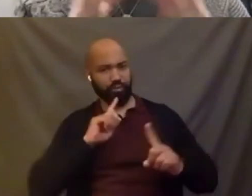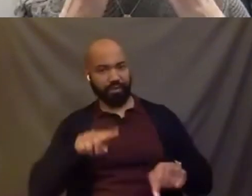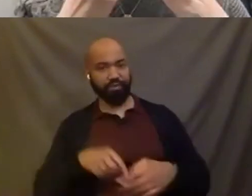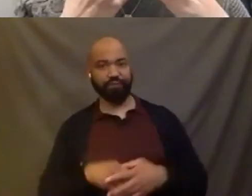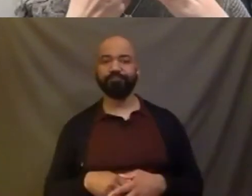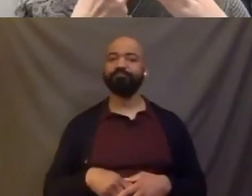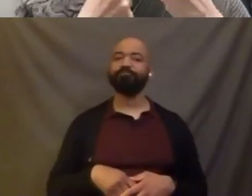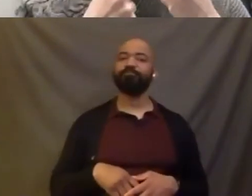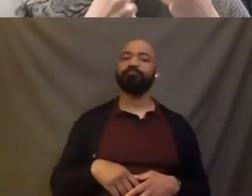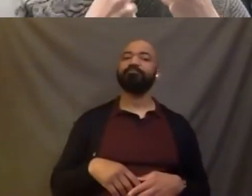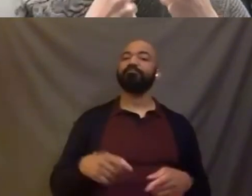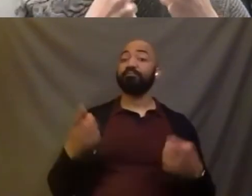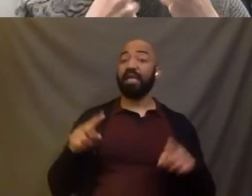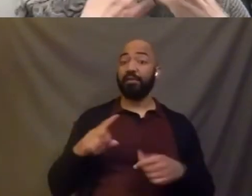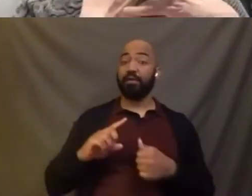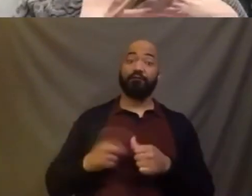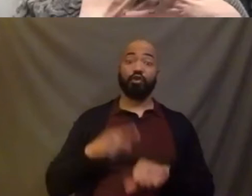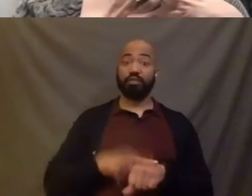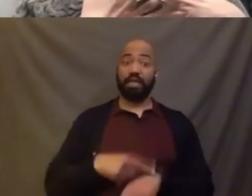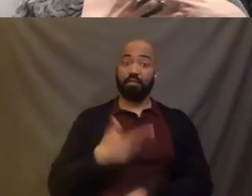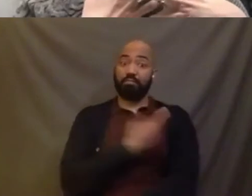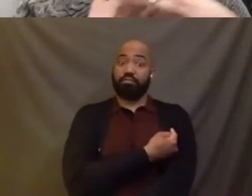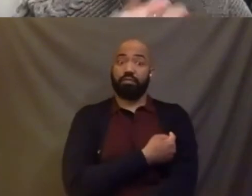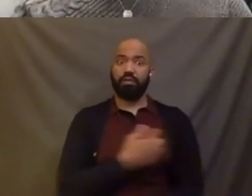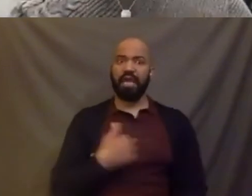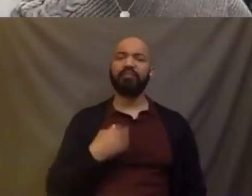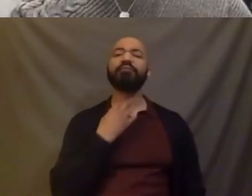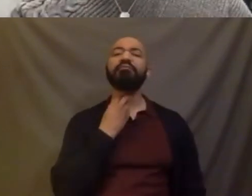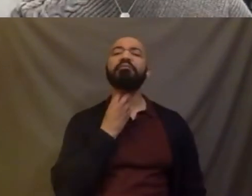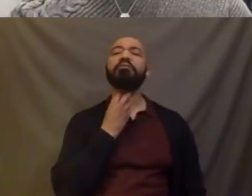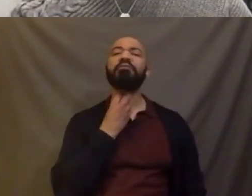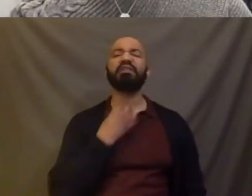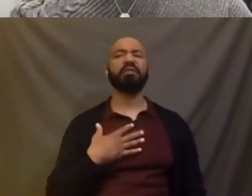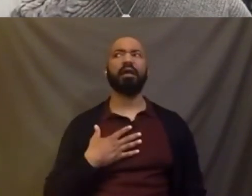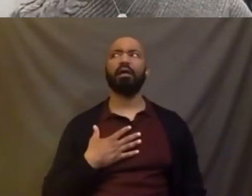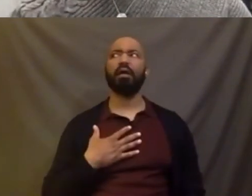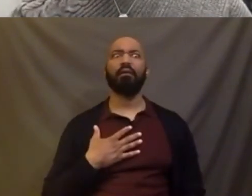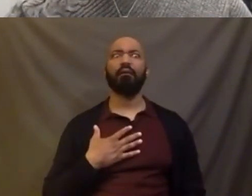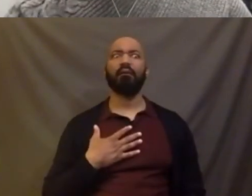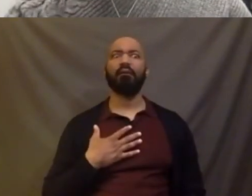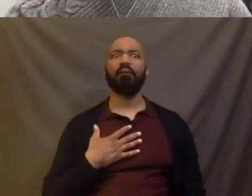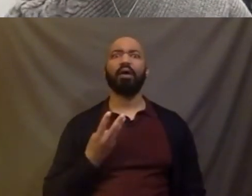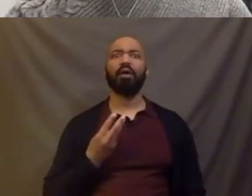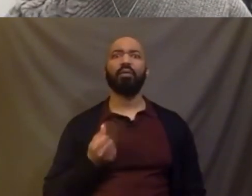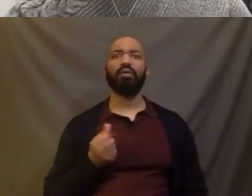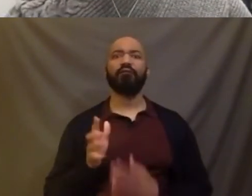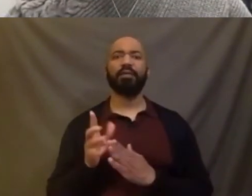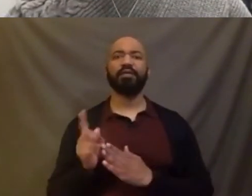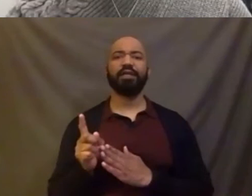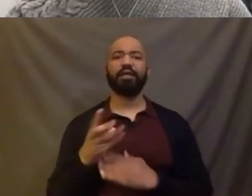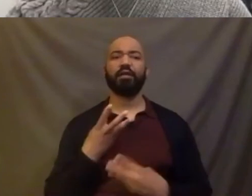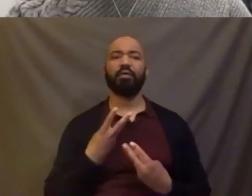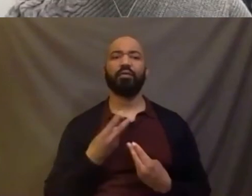vaccine, I had a lot of tingling in the back of my throat, and I was like, and it went away like 5 minutes later.